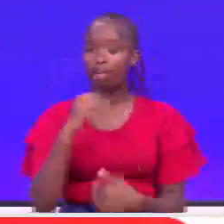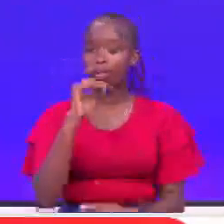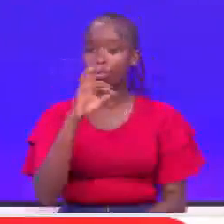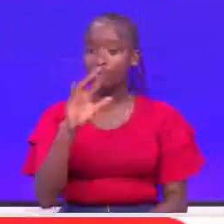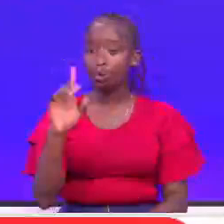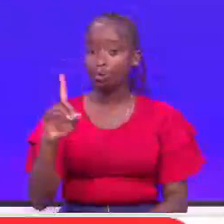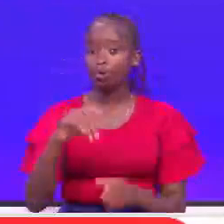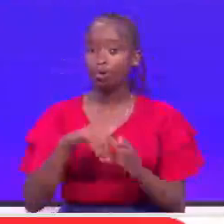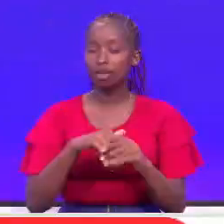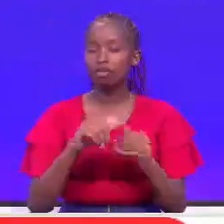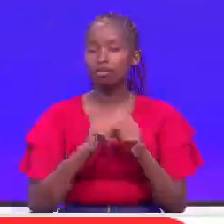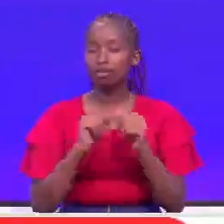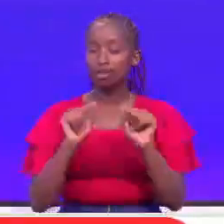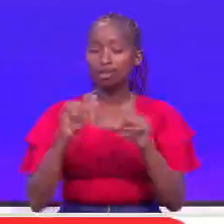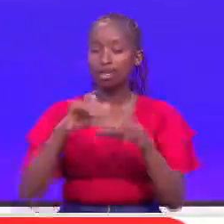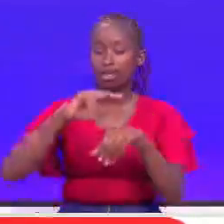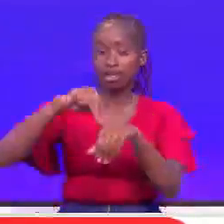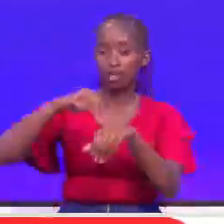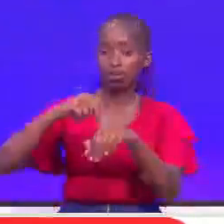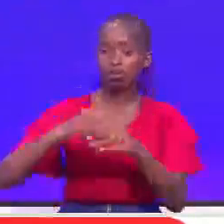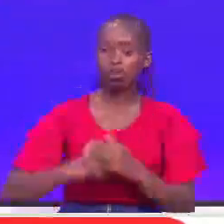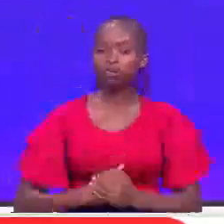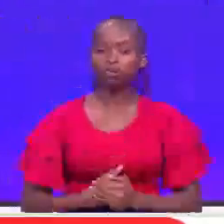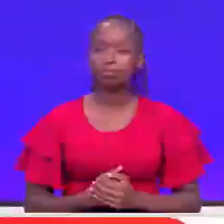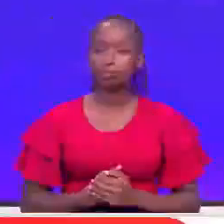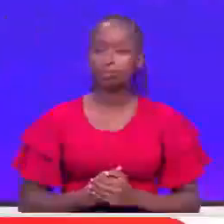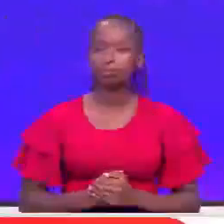to progress to the nationals.